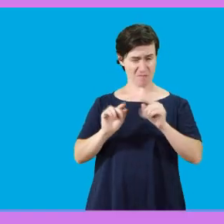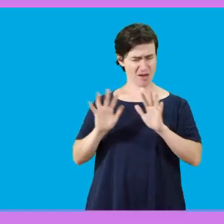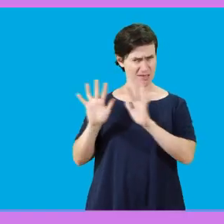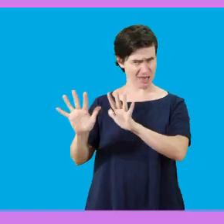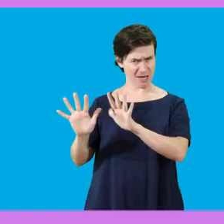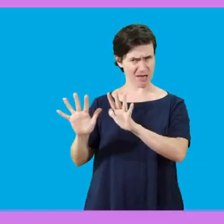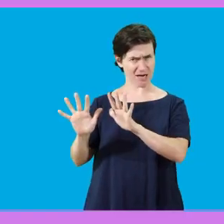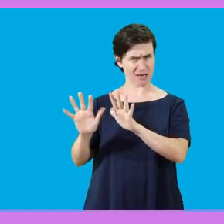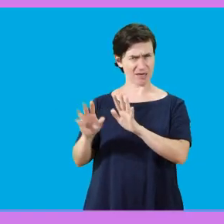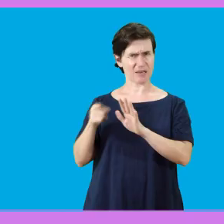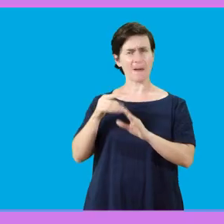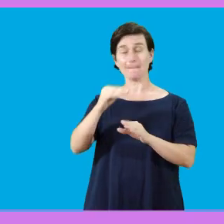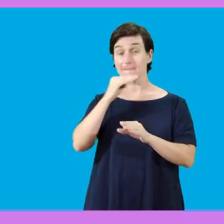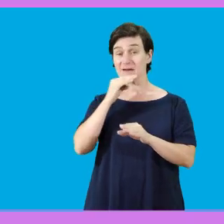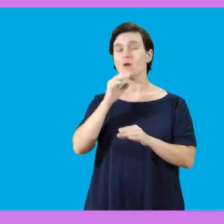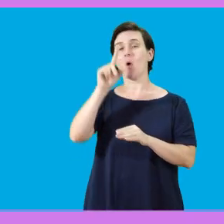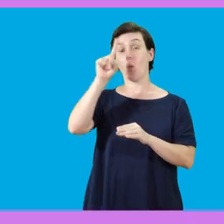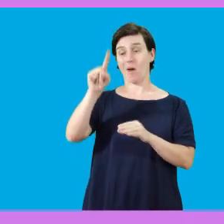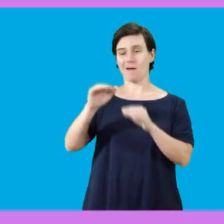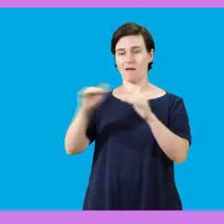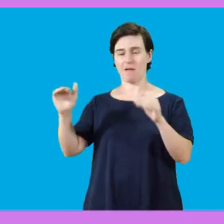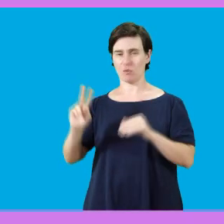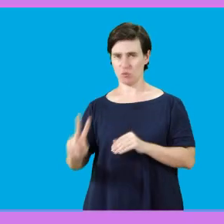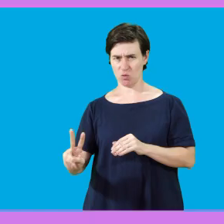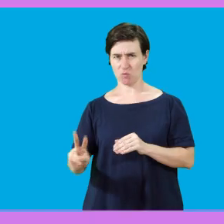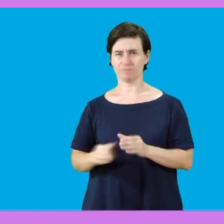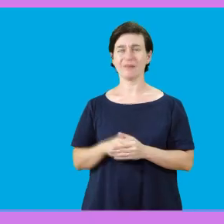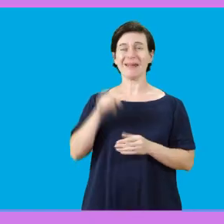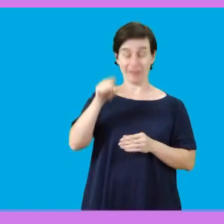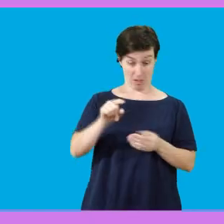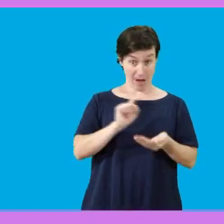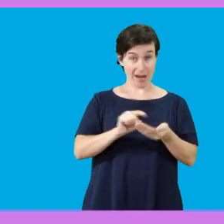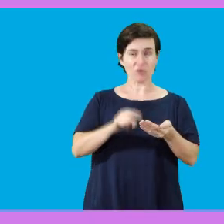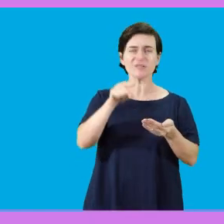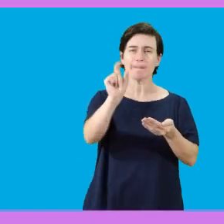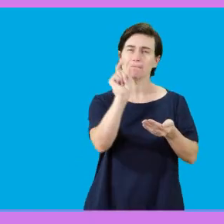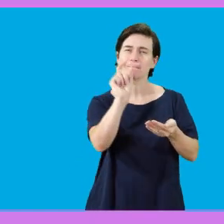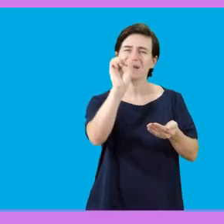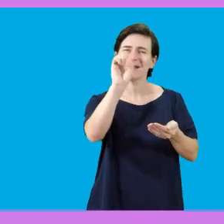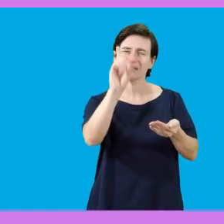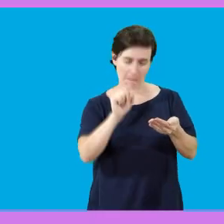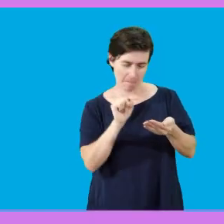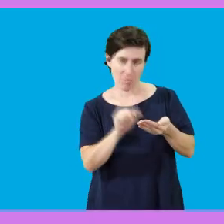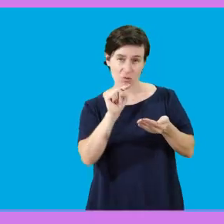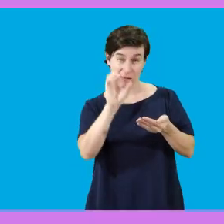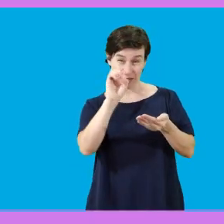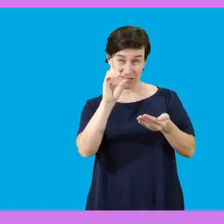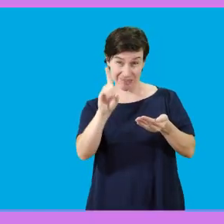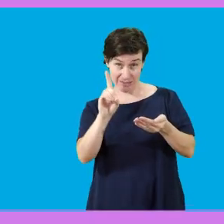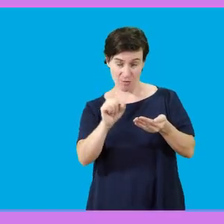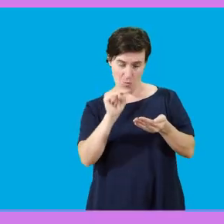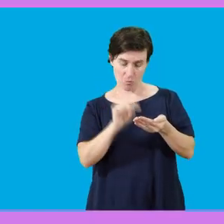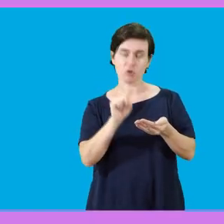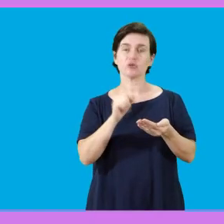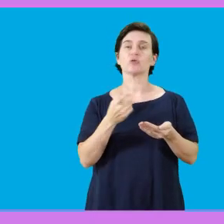your equal sign, it will give you 1/2. Then you go to the SD button where you are converting the fraction to a decimal number, which will